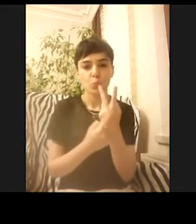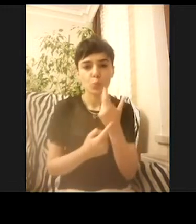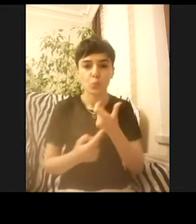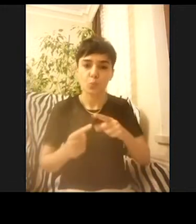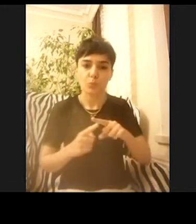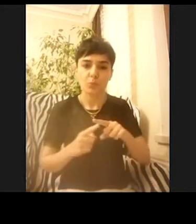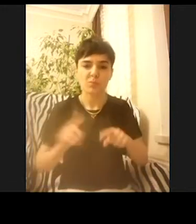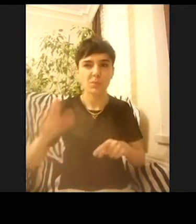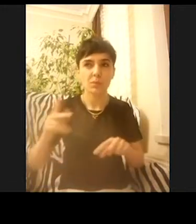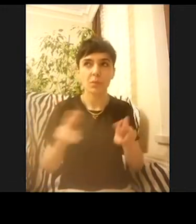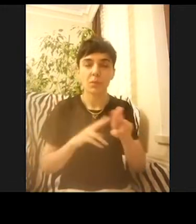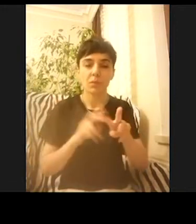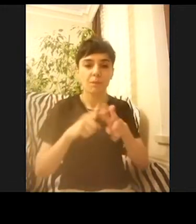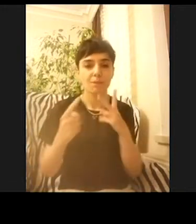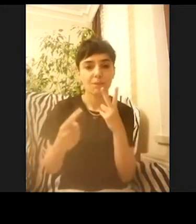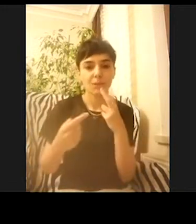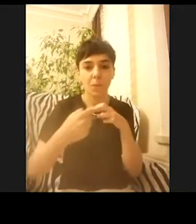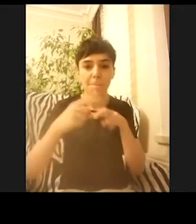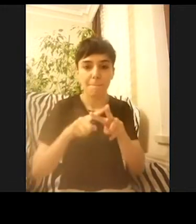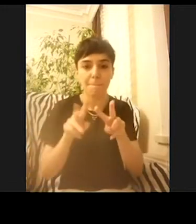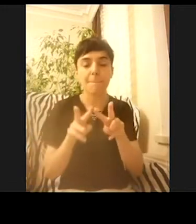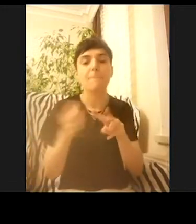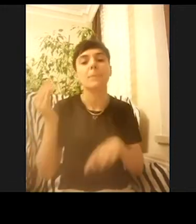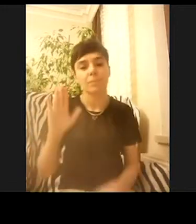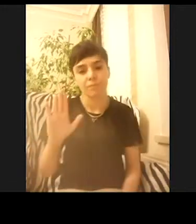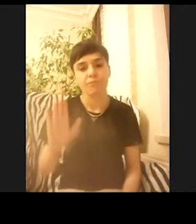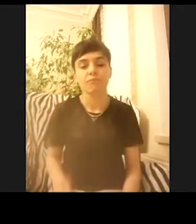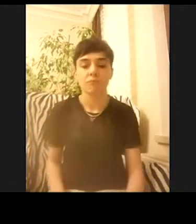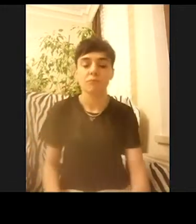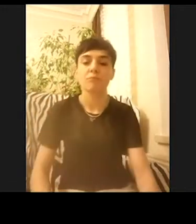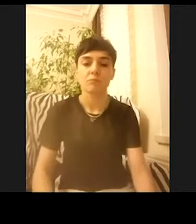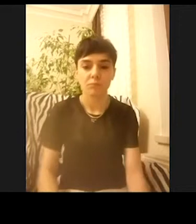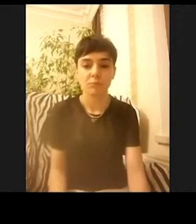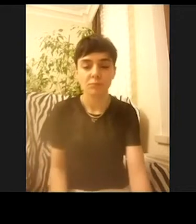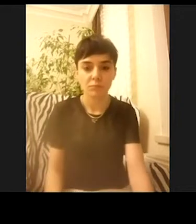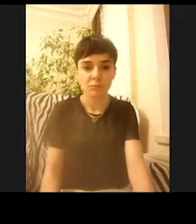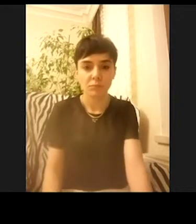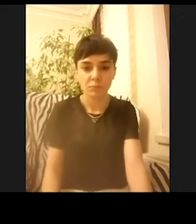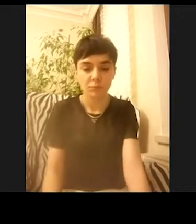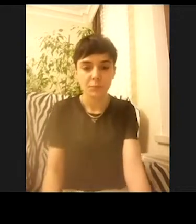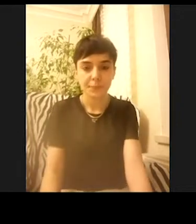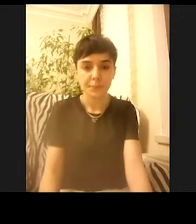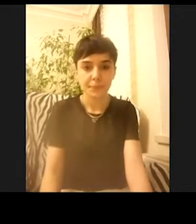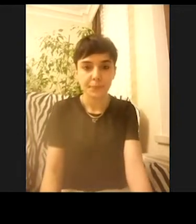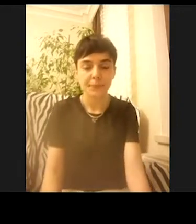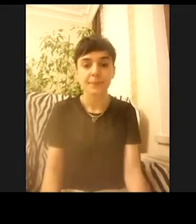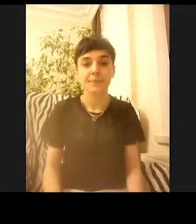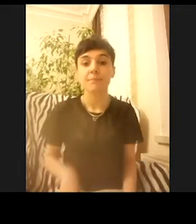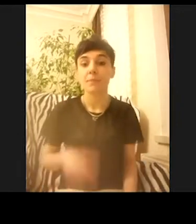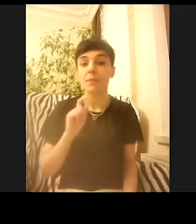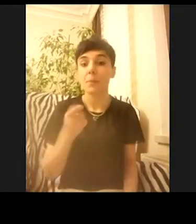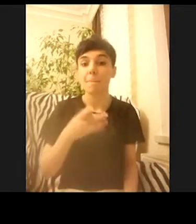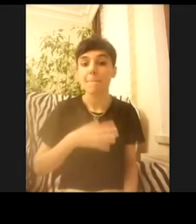debate with each other the topics or the themes, but really what we try to do is that the theme is a hold for